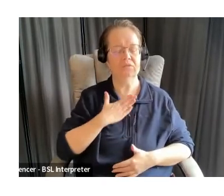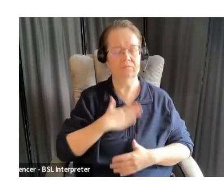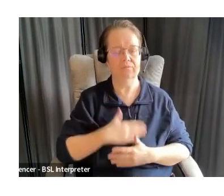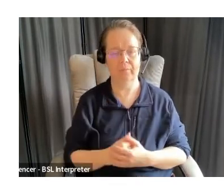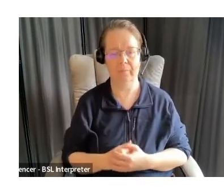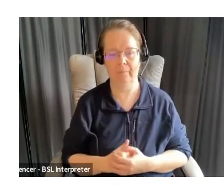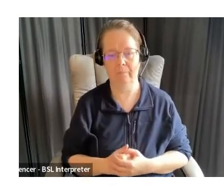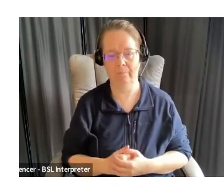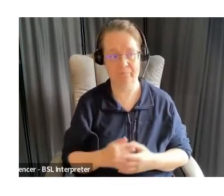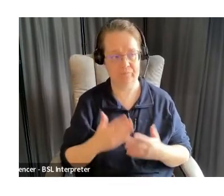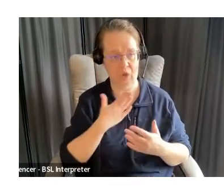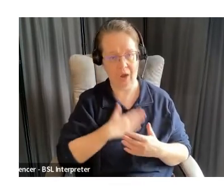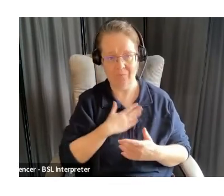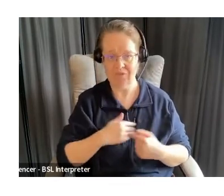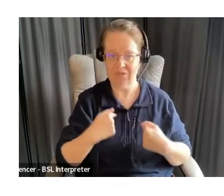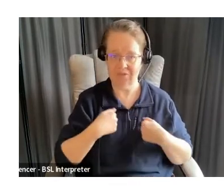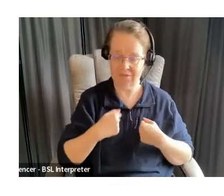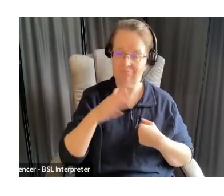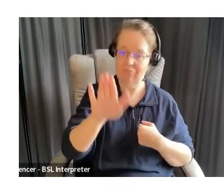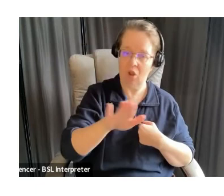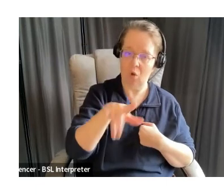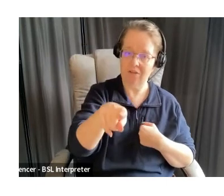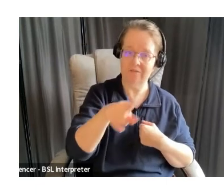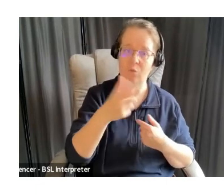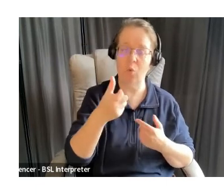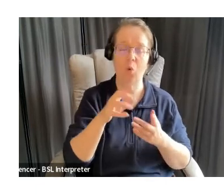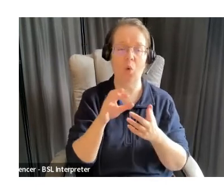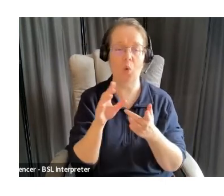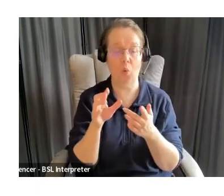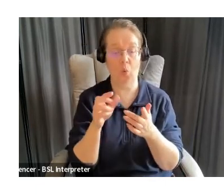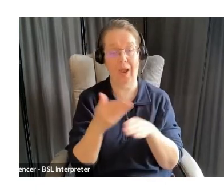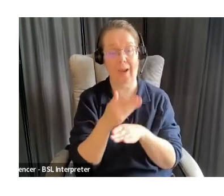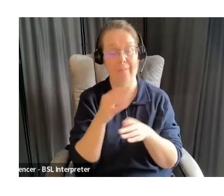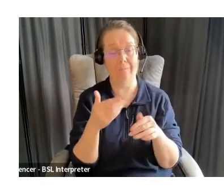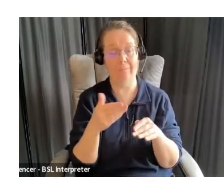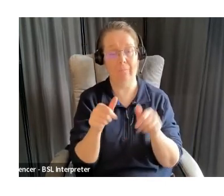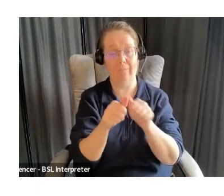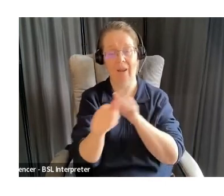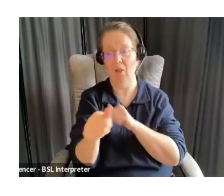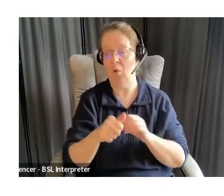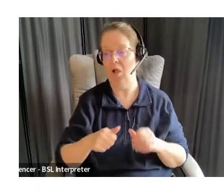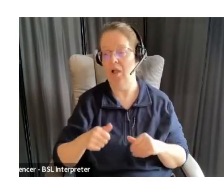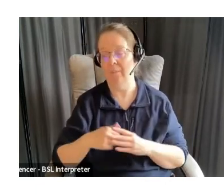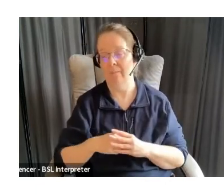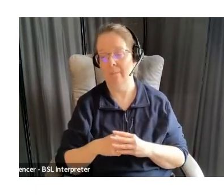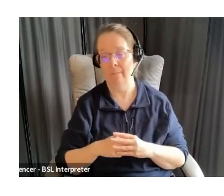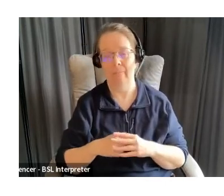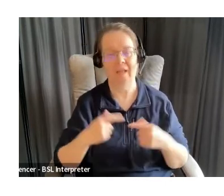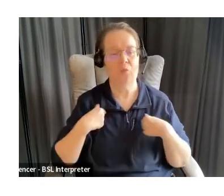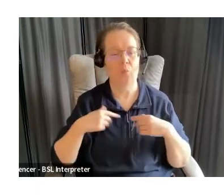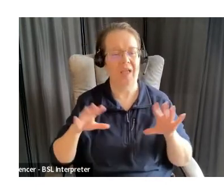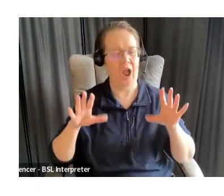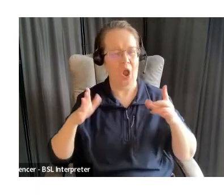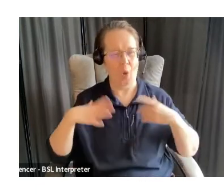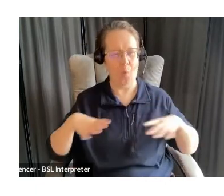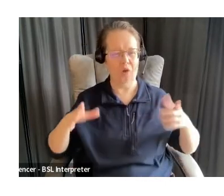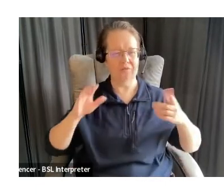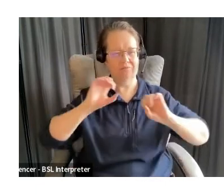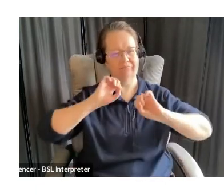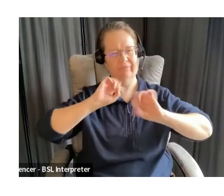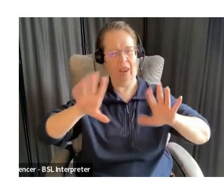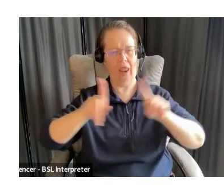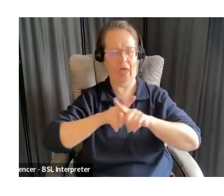it's comforting for you, and it can also be comforting for the employer as well. You want to finish off in a crescendo, right? You want to give them your